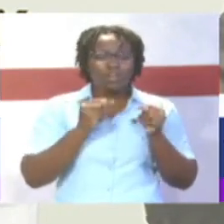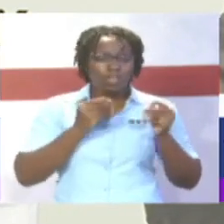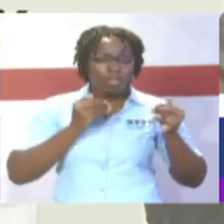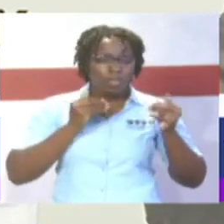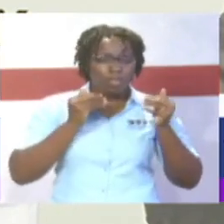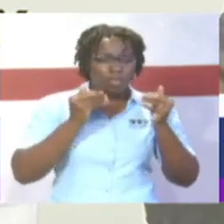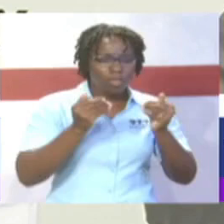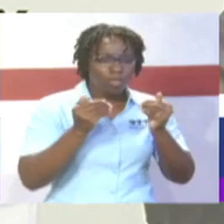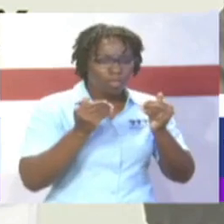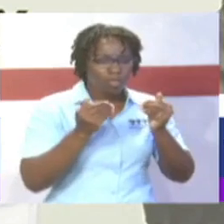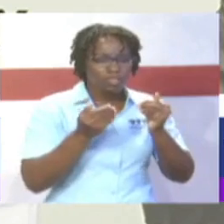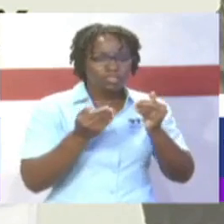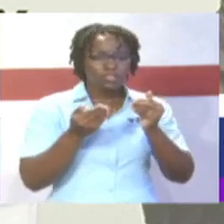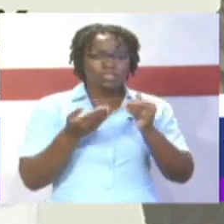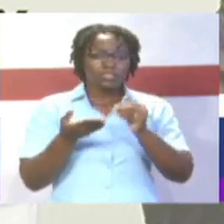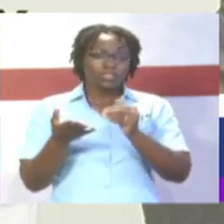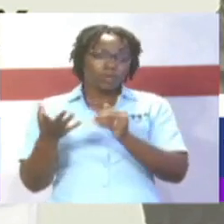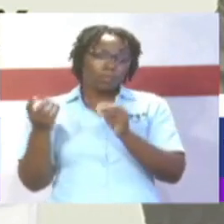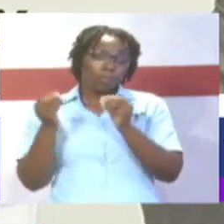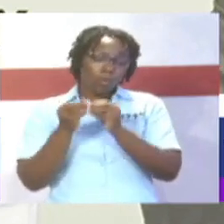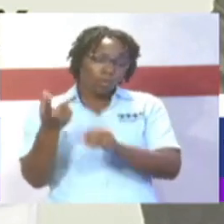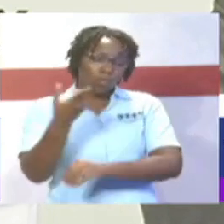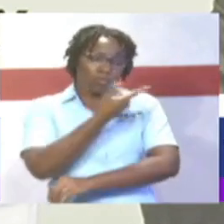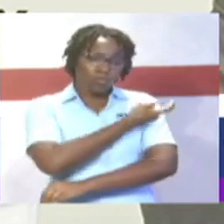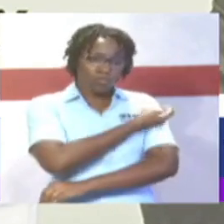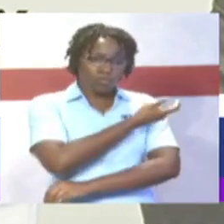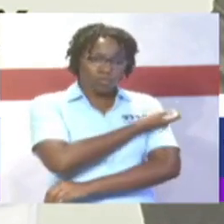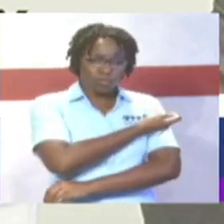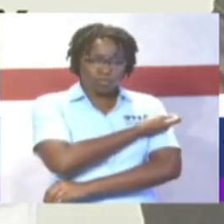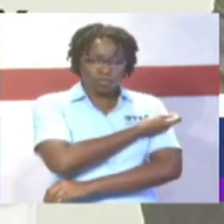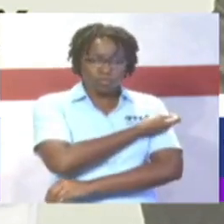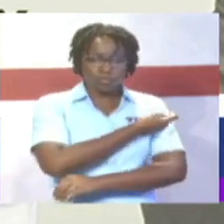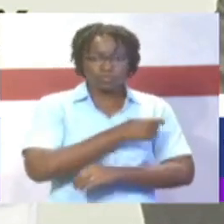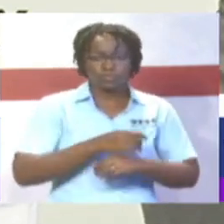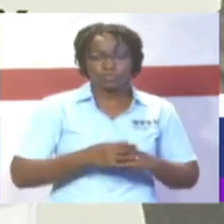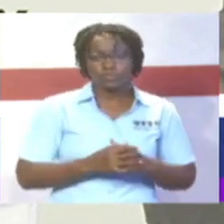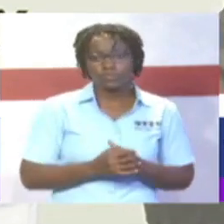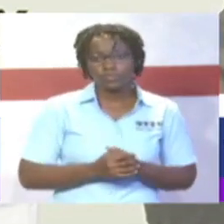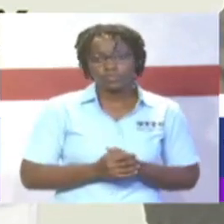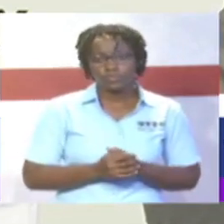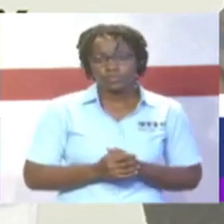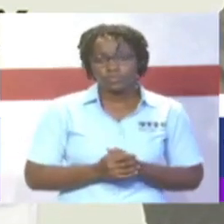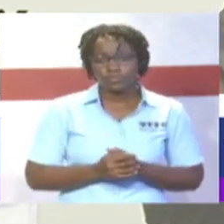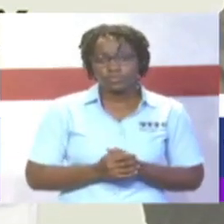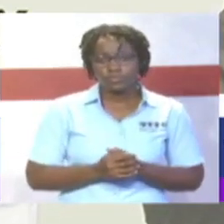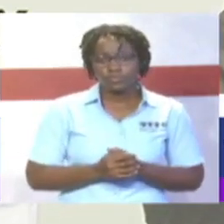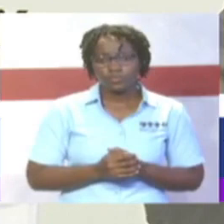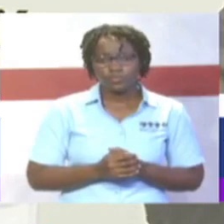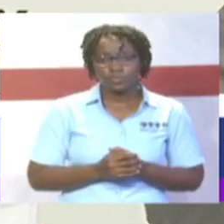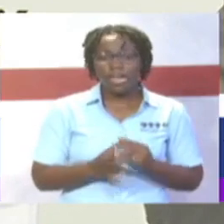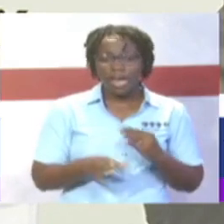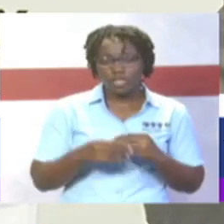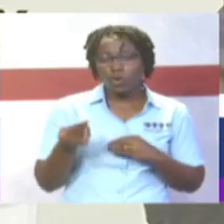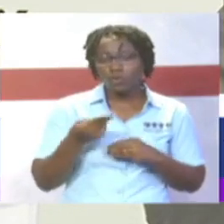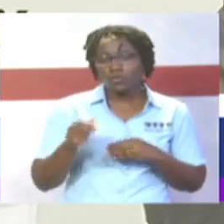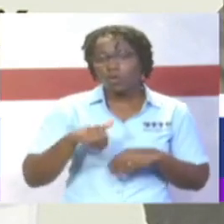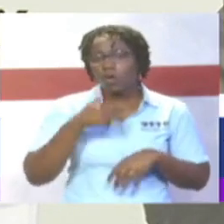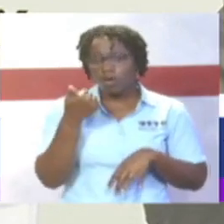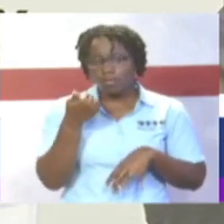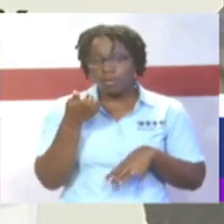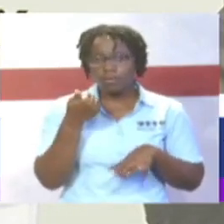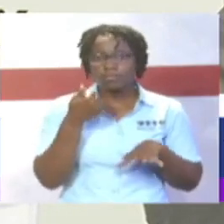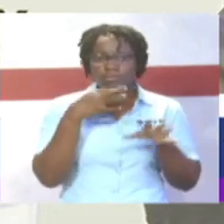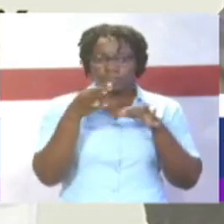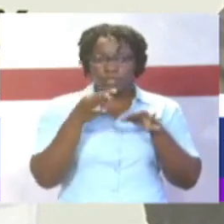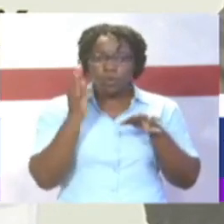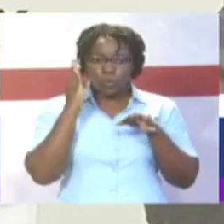that mobile population and higher or greater levels of adherence to those other guidelines that will really help